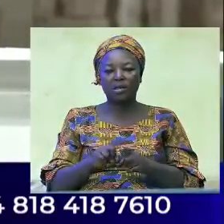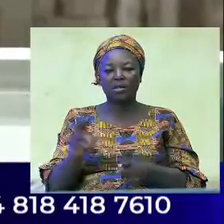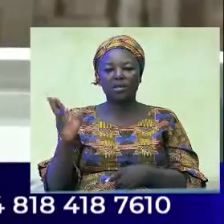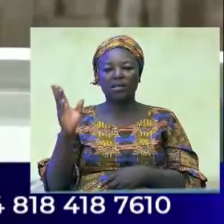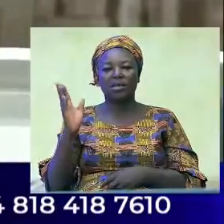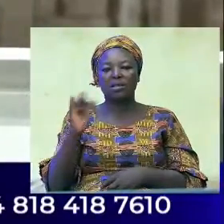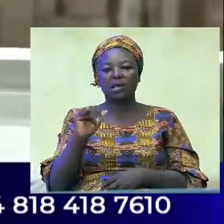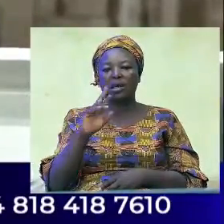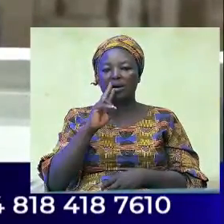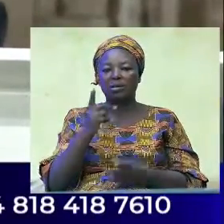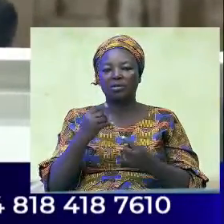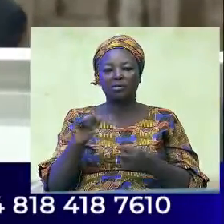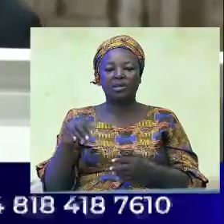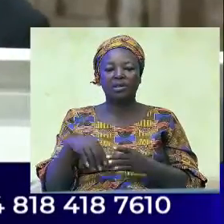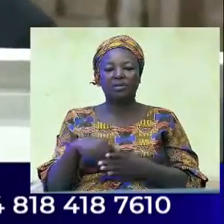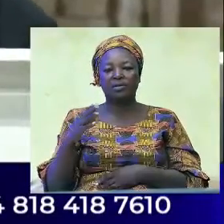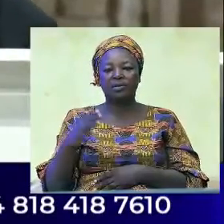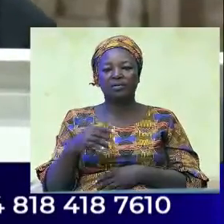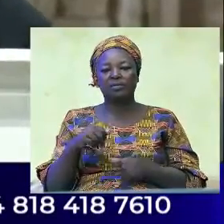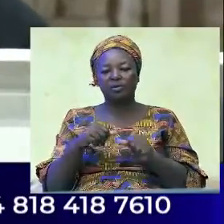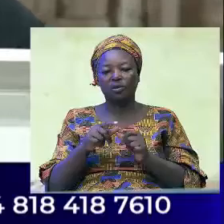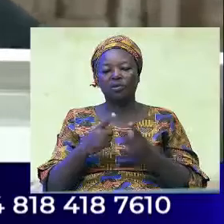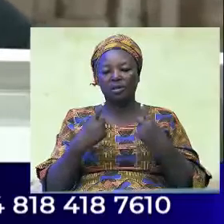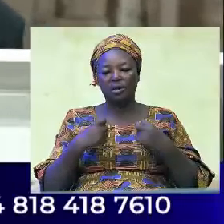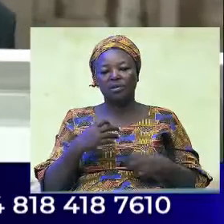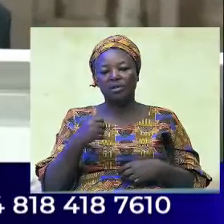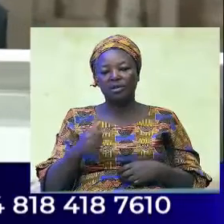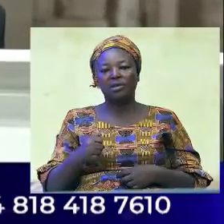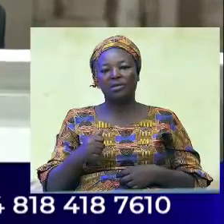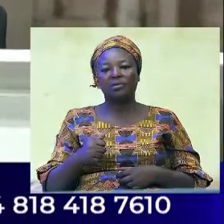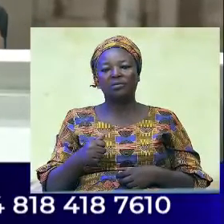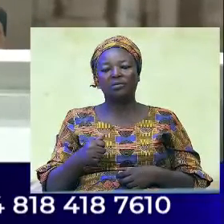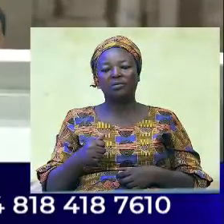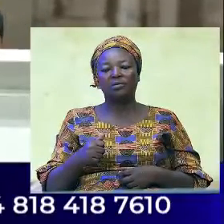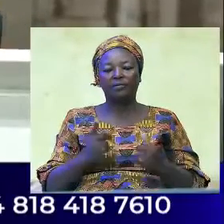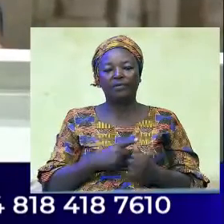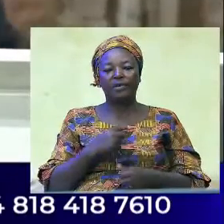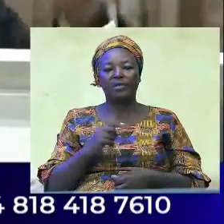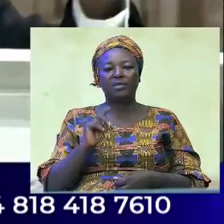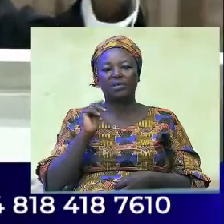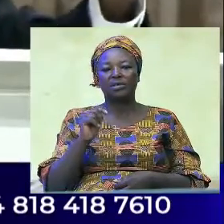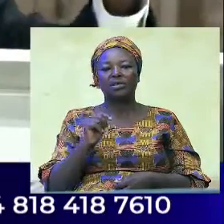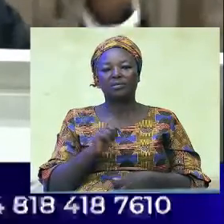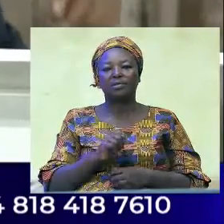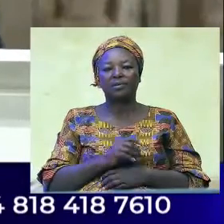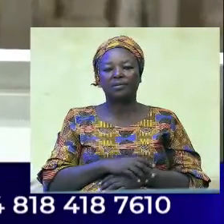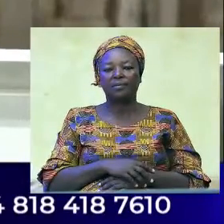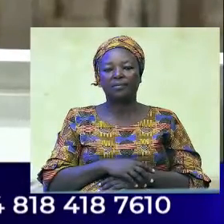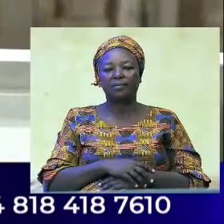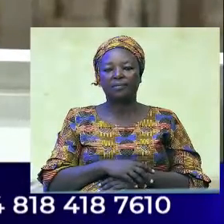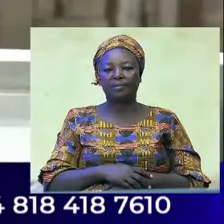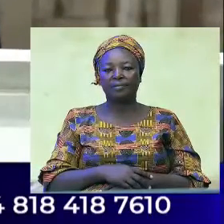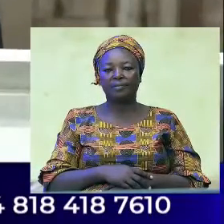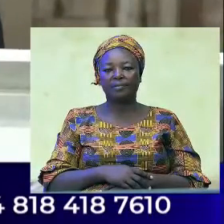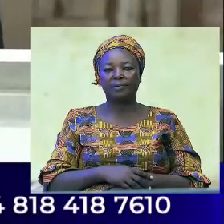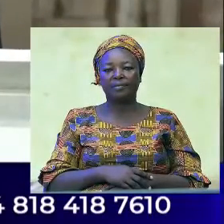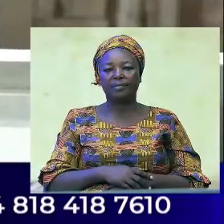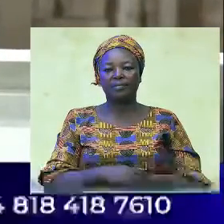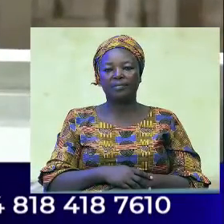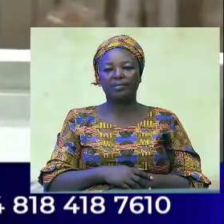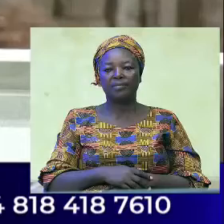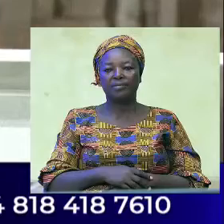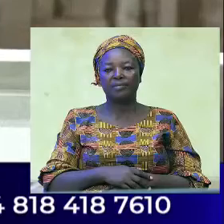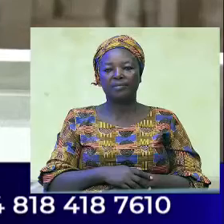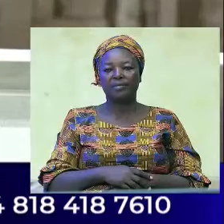Amen. As they are coming out, keep checking yourself. Let's take the first testimony.